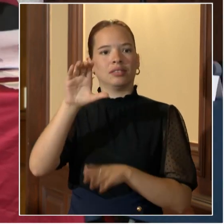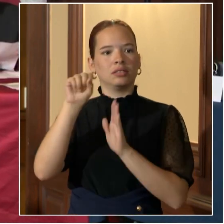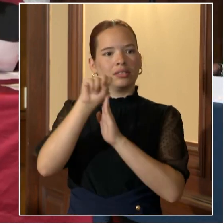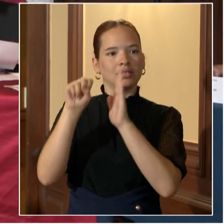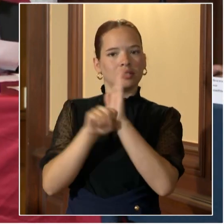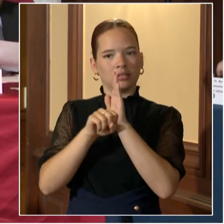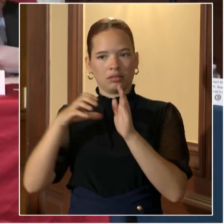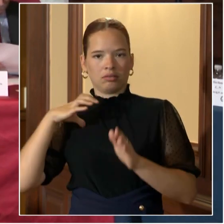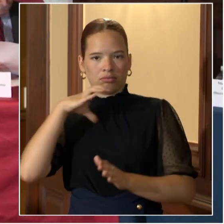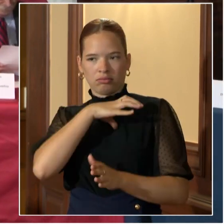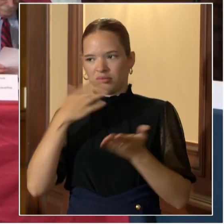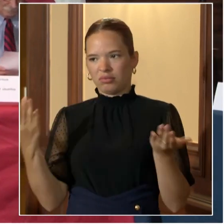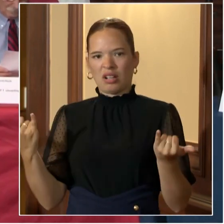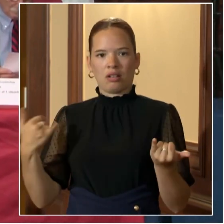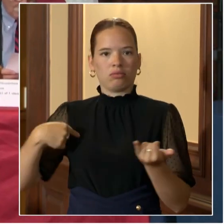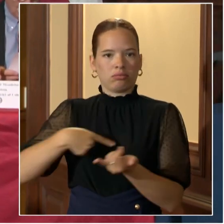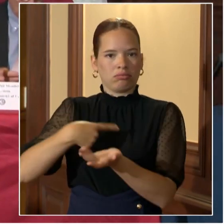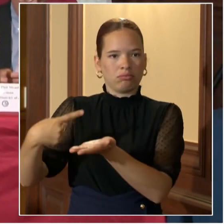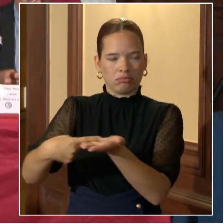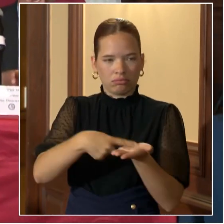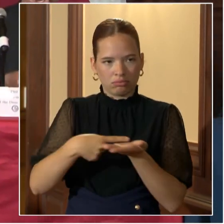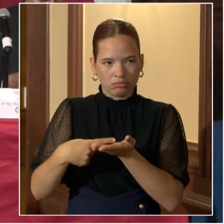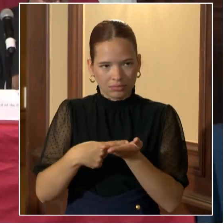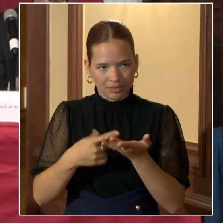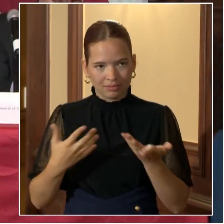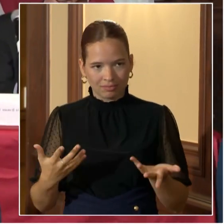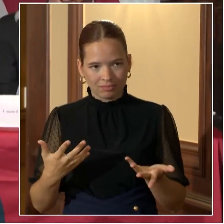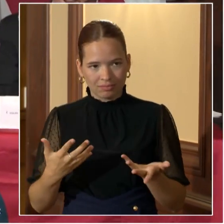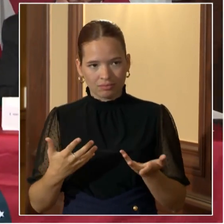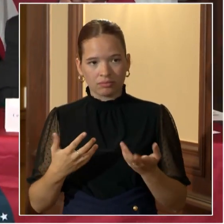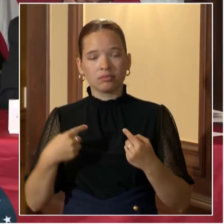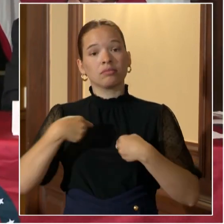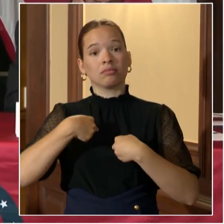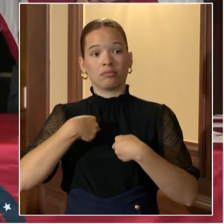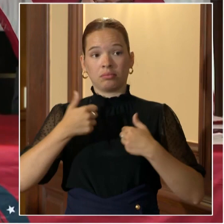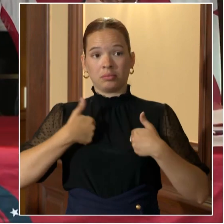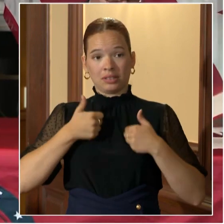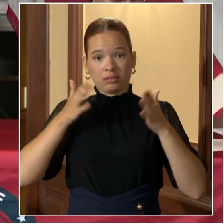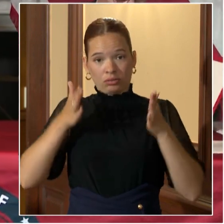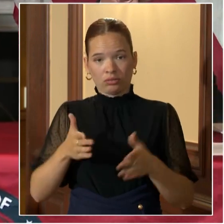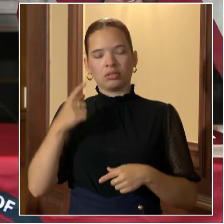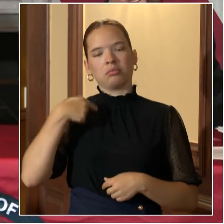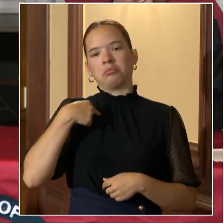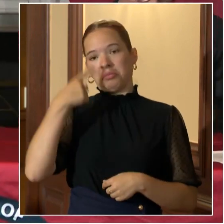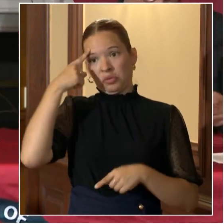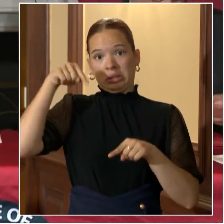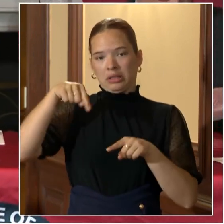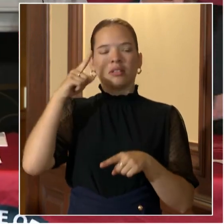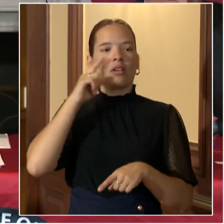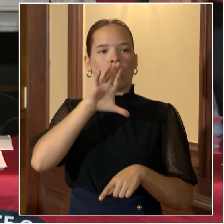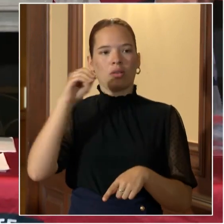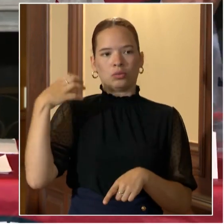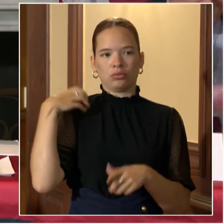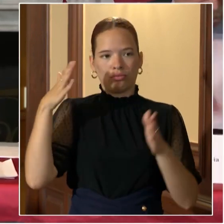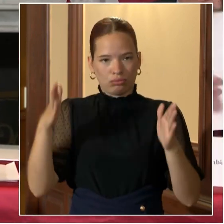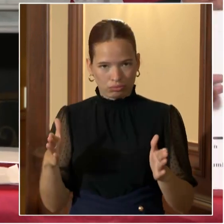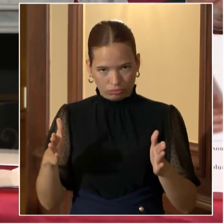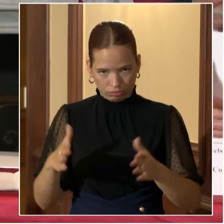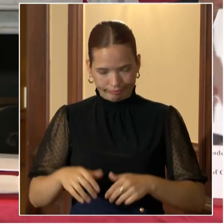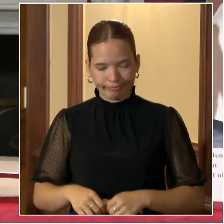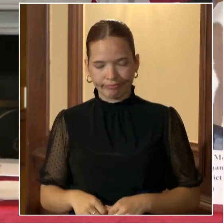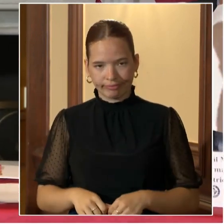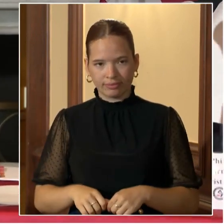co-chairs the commission, and I am also joined by the other members of the